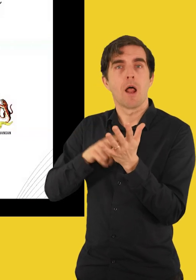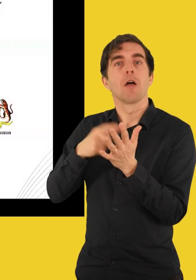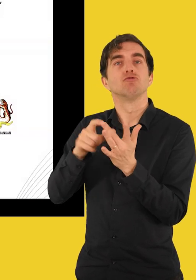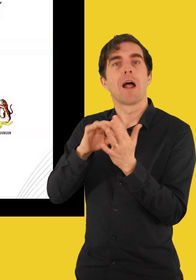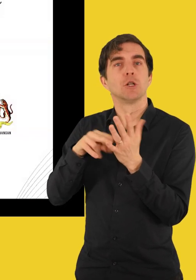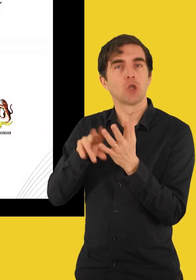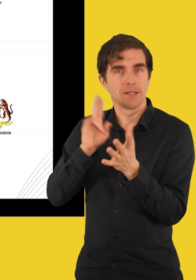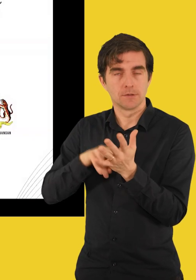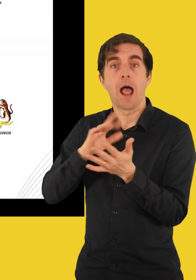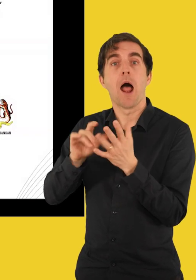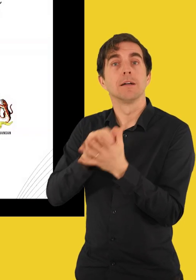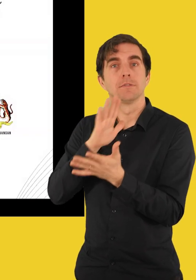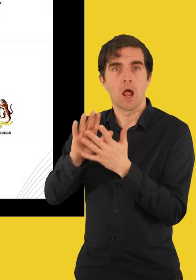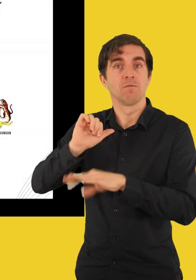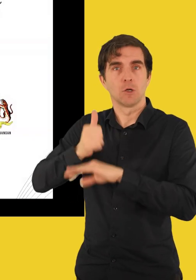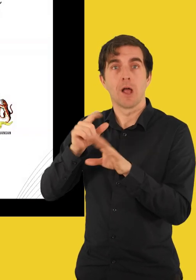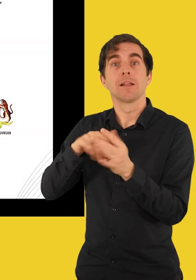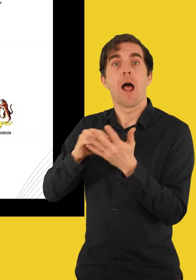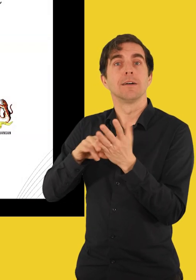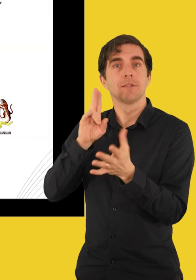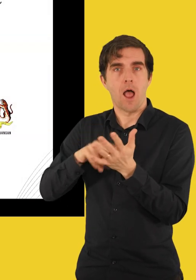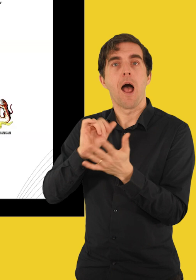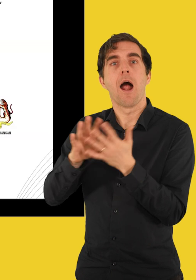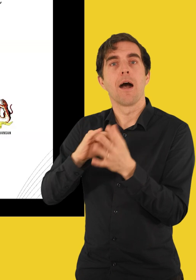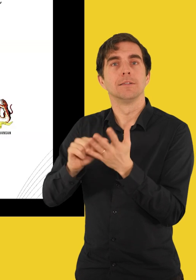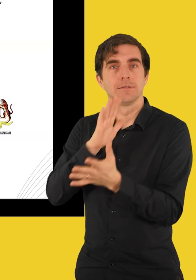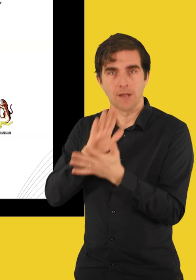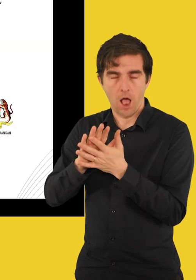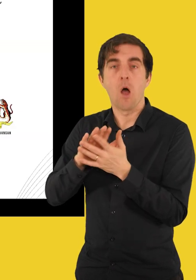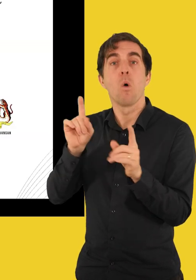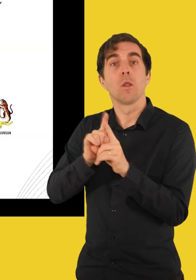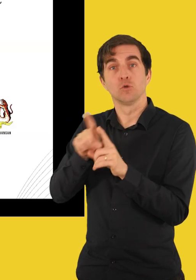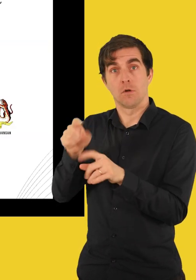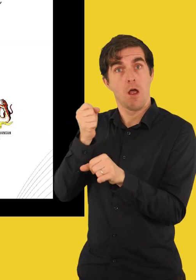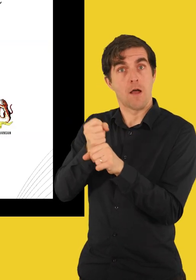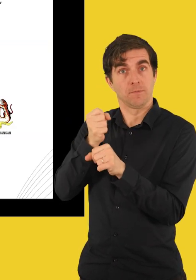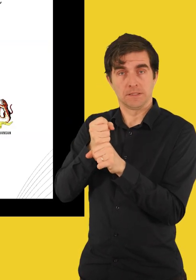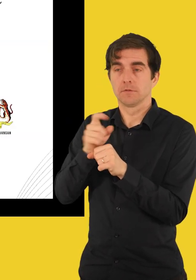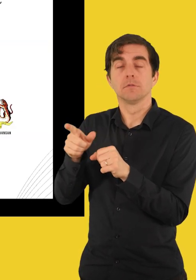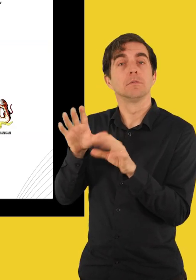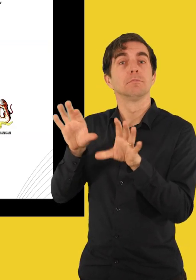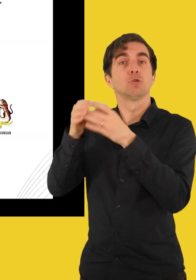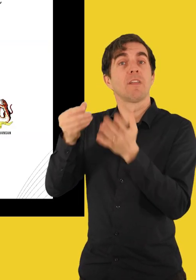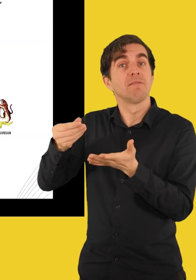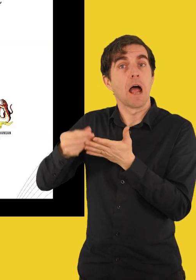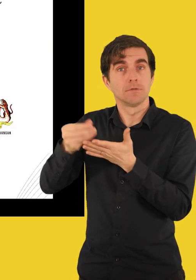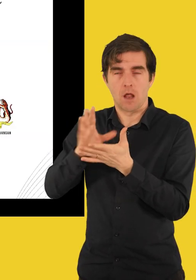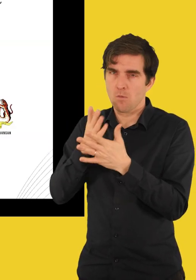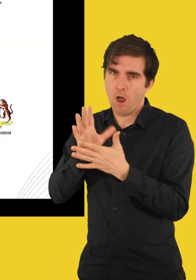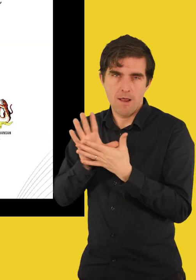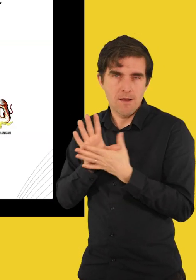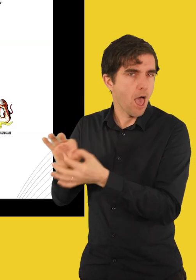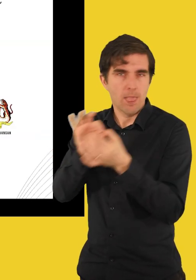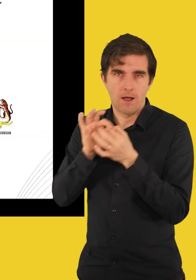Institute Darul Ridwan and Hasanah Foundation, Yayasan Hasanah, and the government and the Ministry of Finance